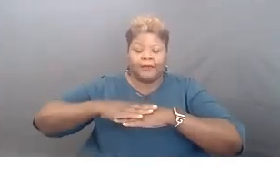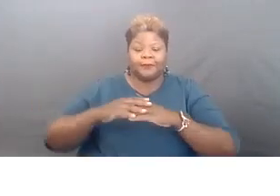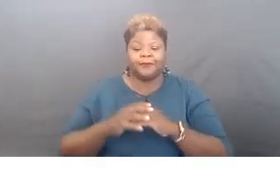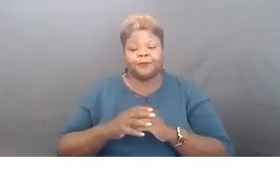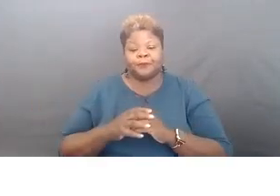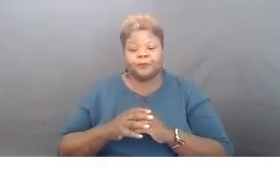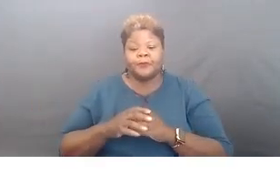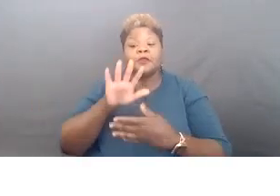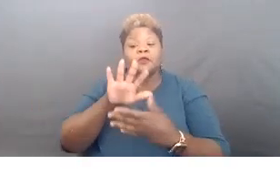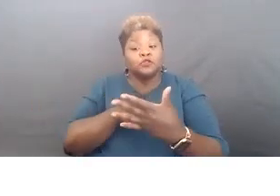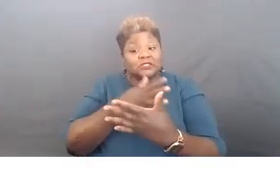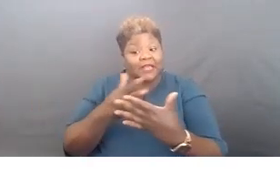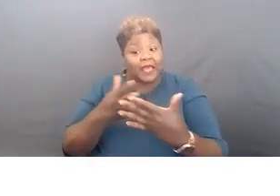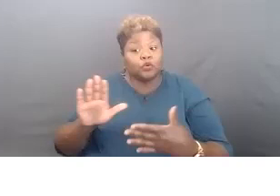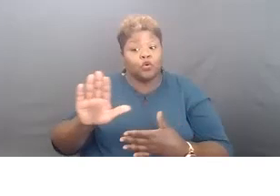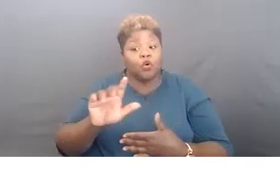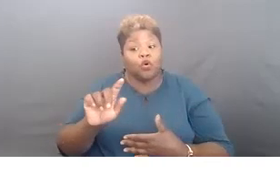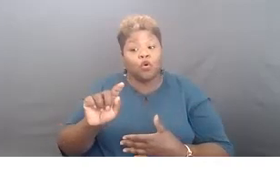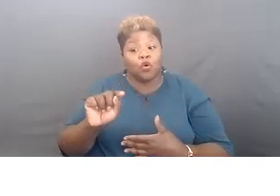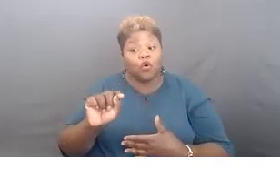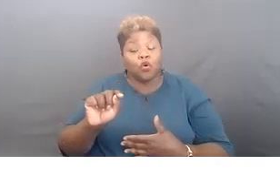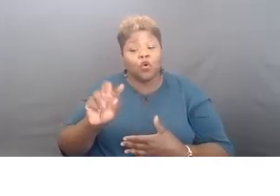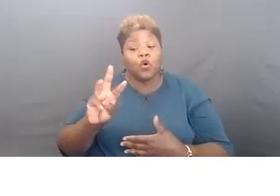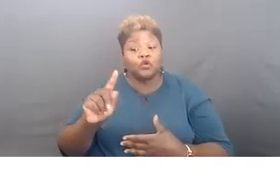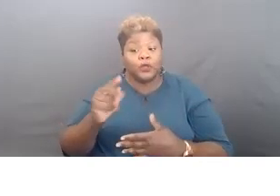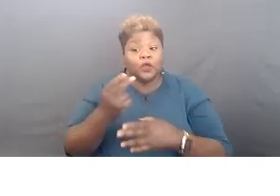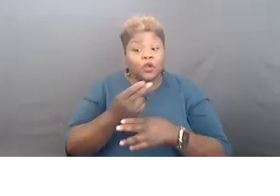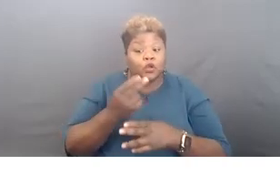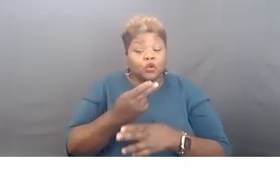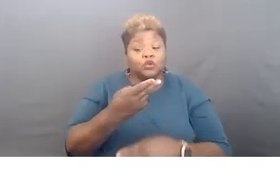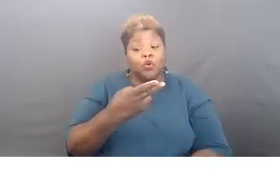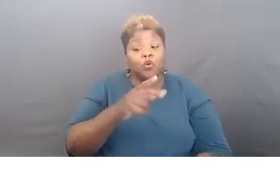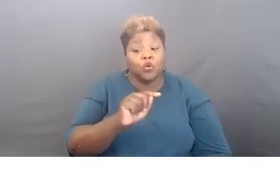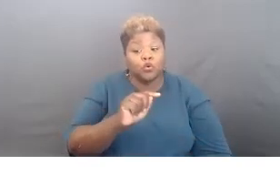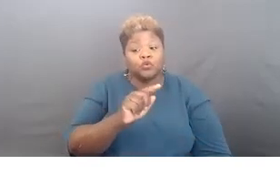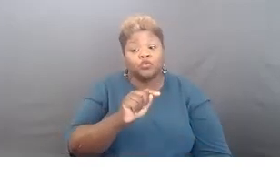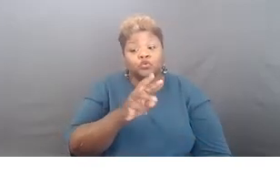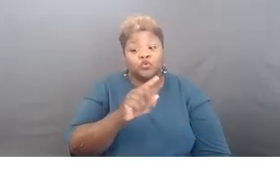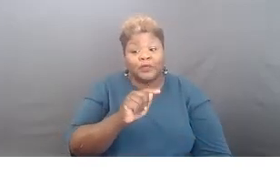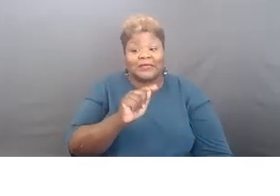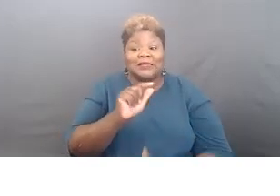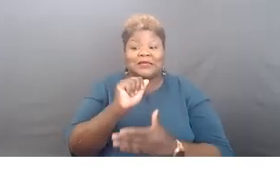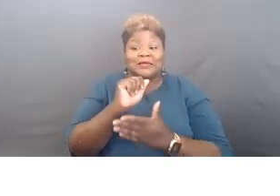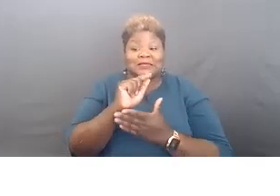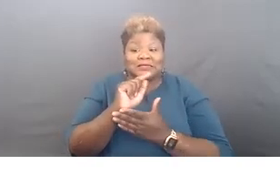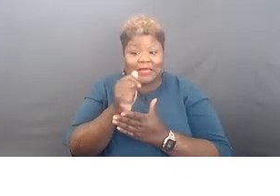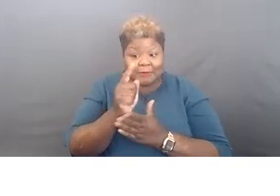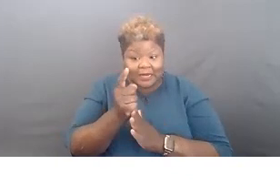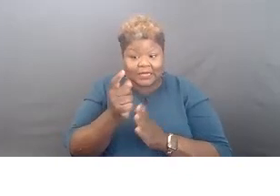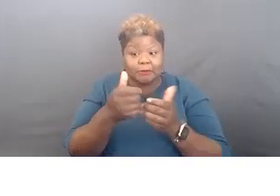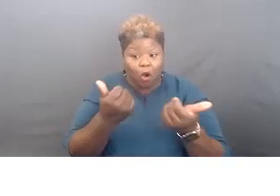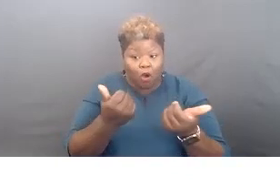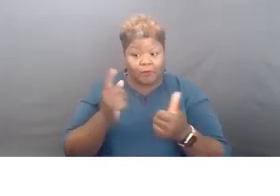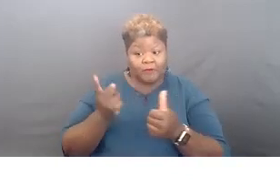So again, schedule your tweets. You'll want to use Hootsuite's. You're going to want to schedule them at least 10 minutes apart during the first 2 hours of your